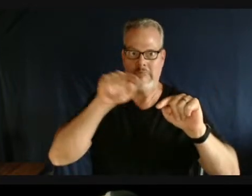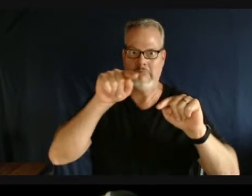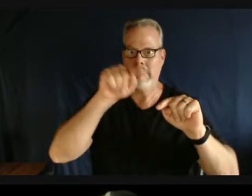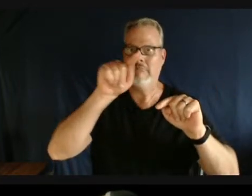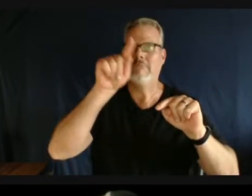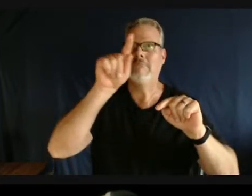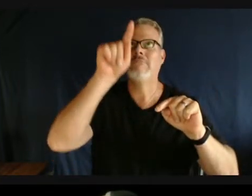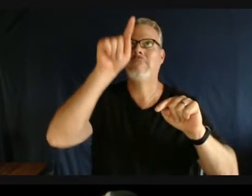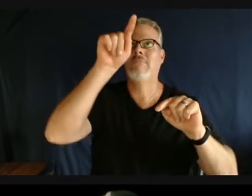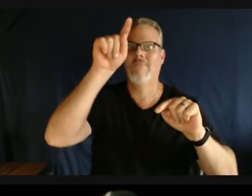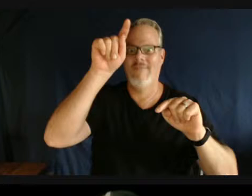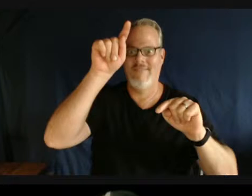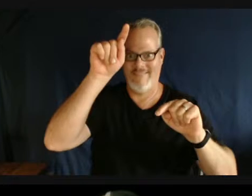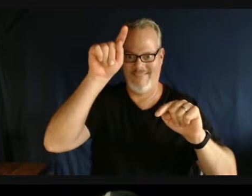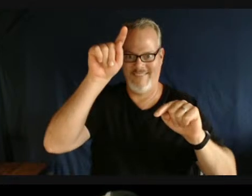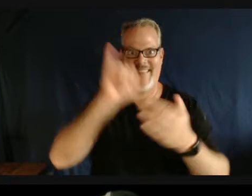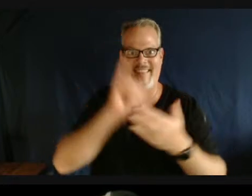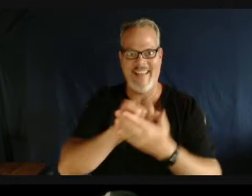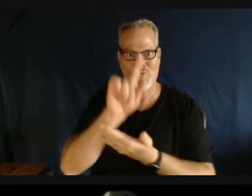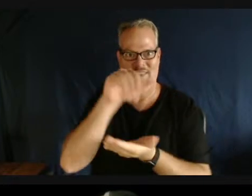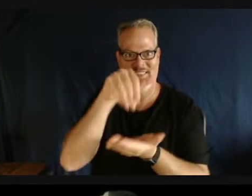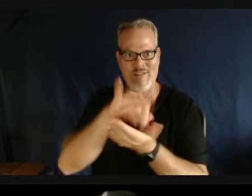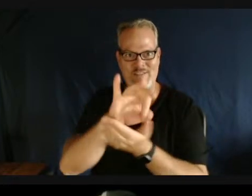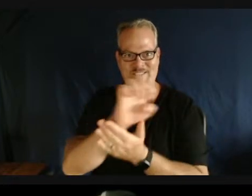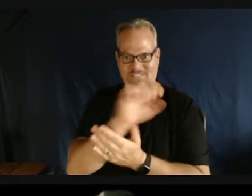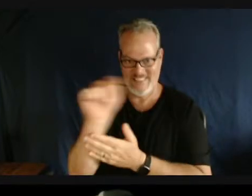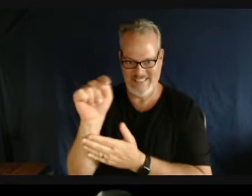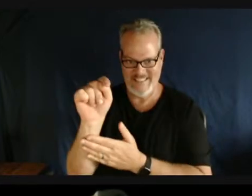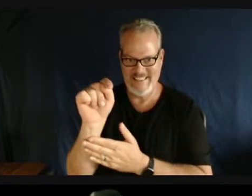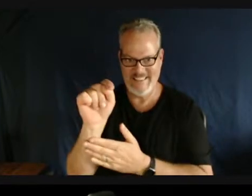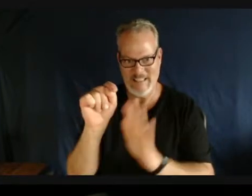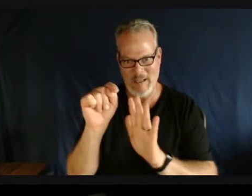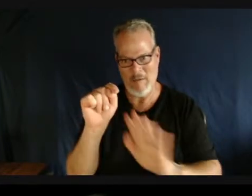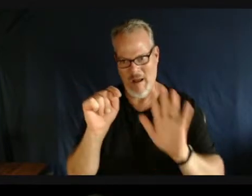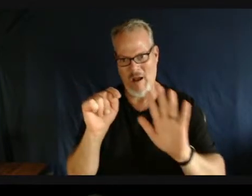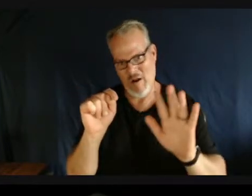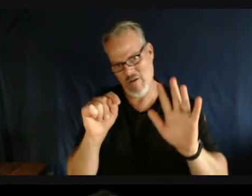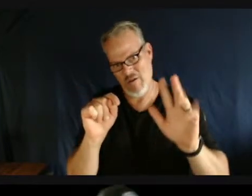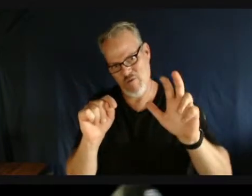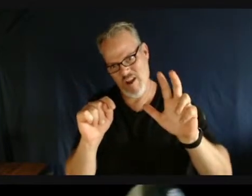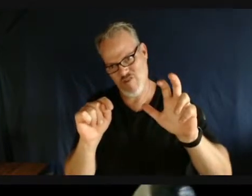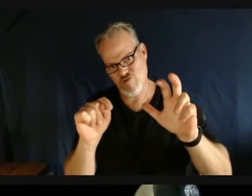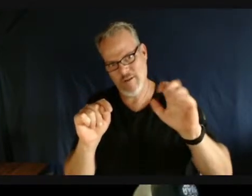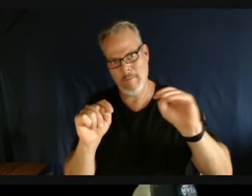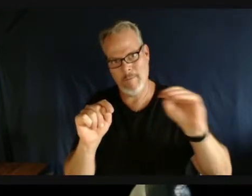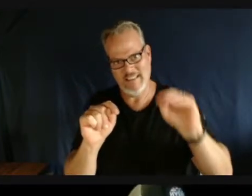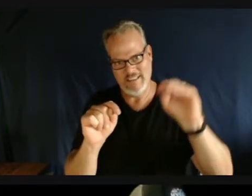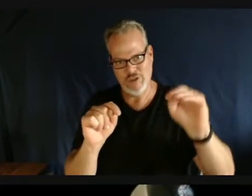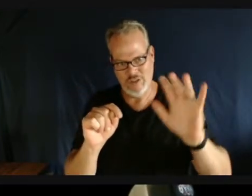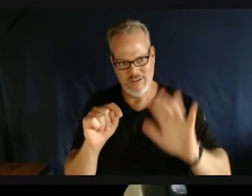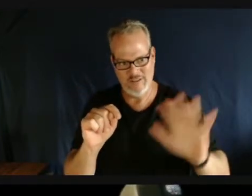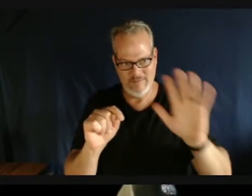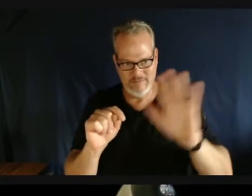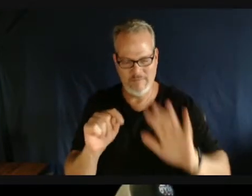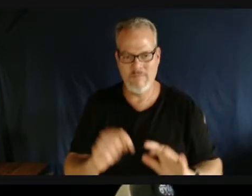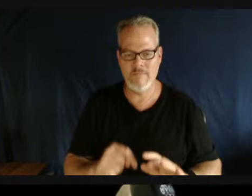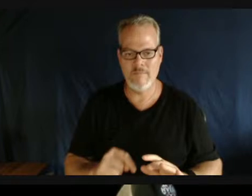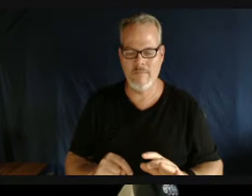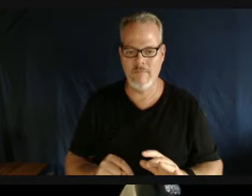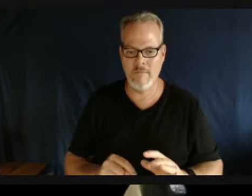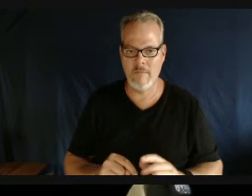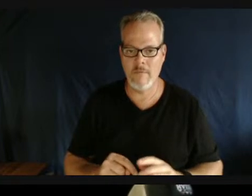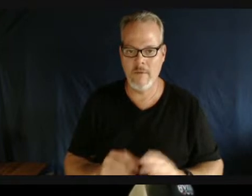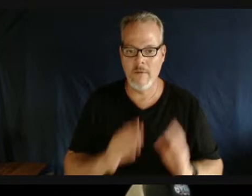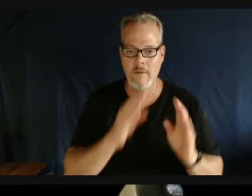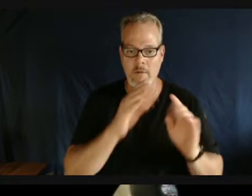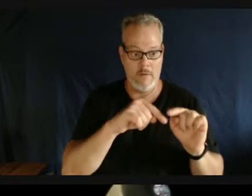here. There's 1,000 feet, about 300 meters. Curious facilities are high fountains. Some of these shoot